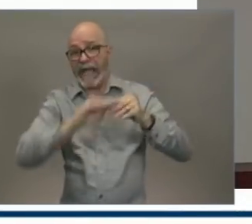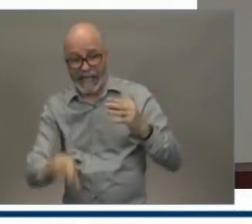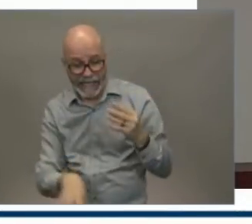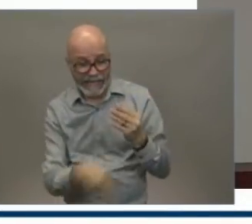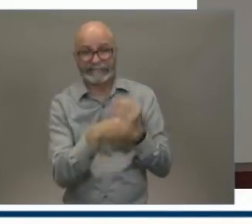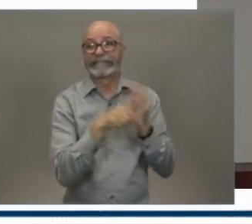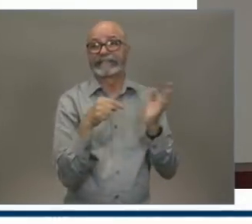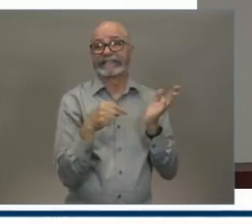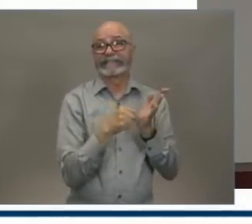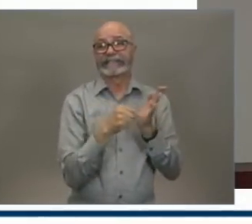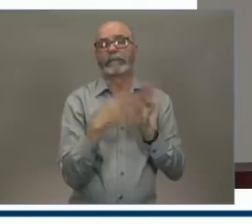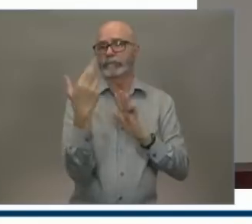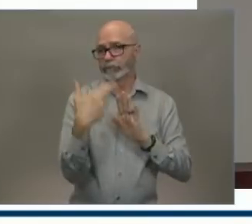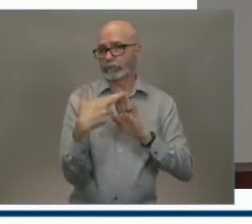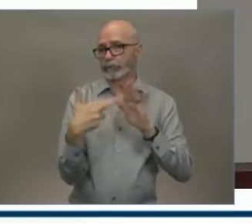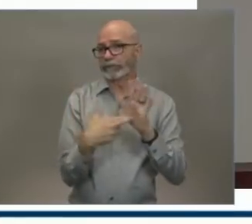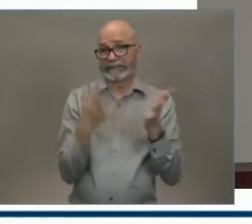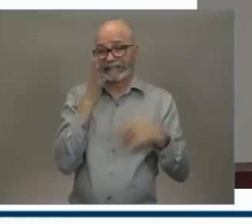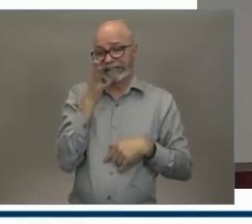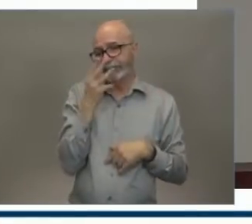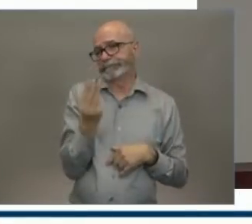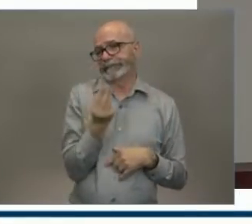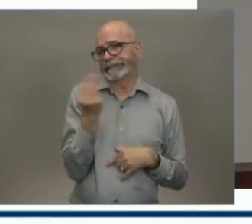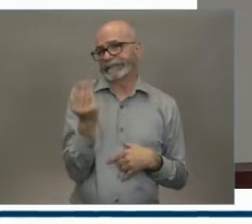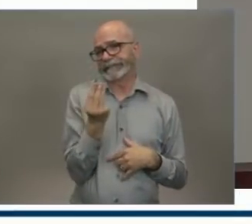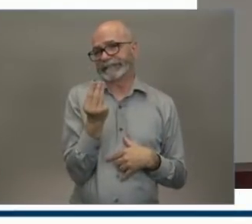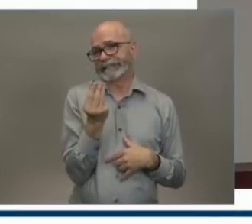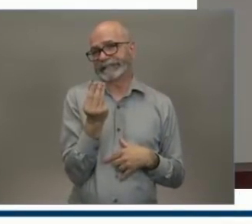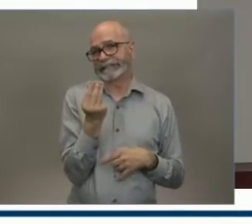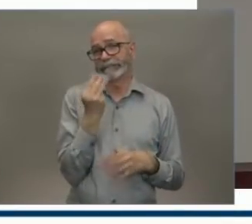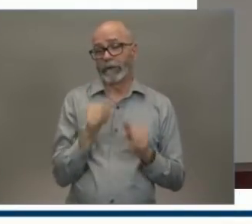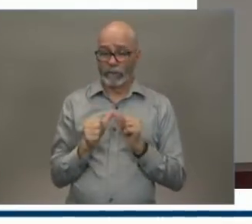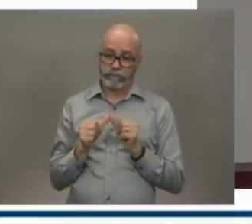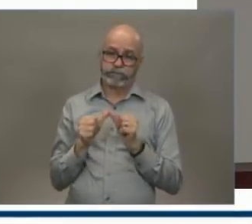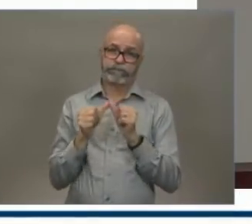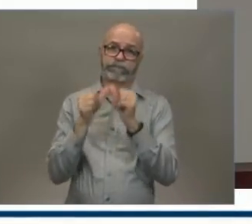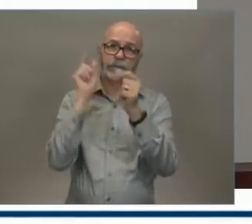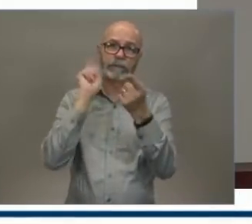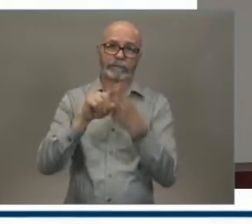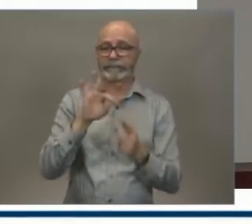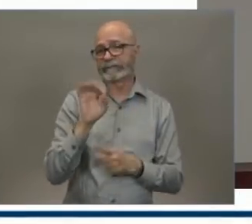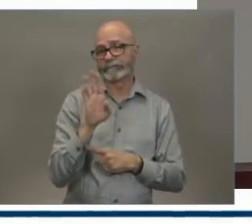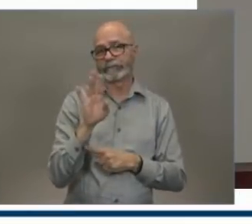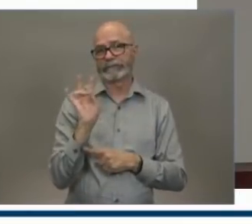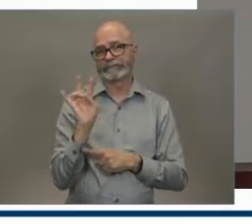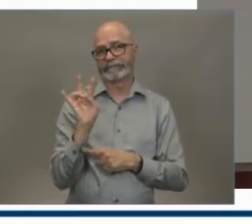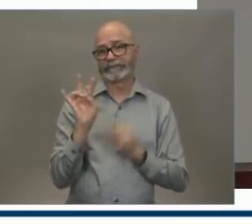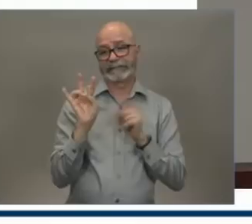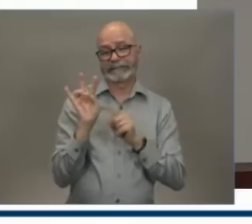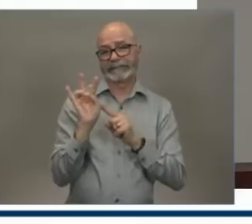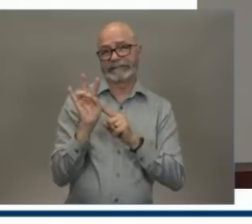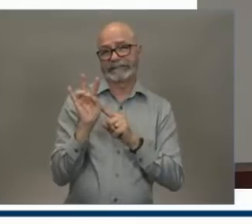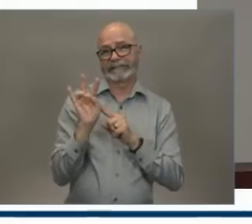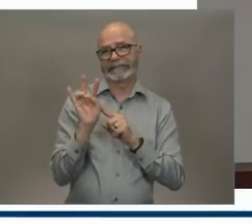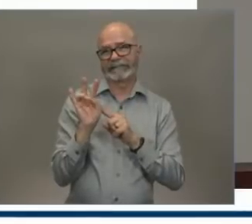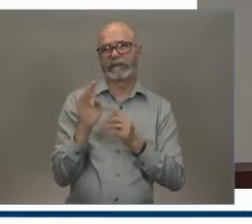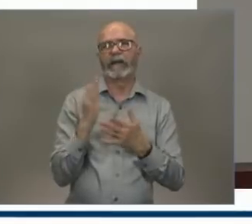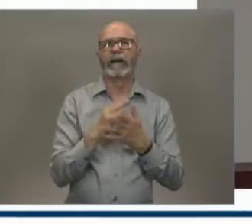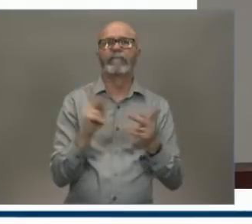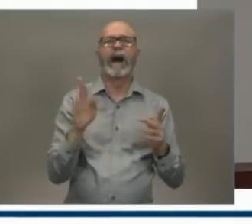last until February 7th. And I recognize that while some people have been looking for a greater loosening of restrictions